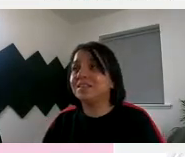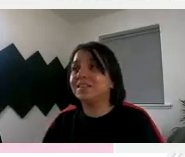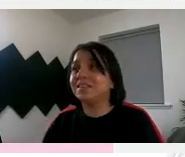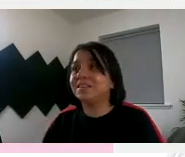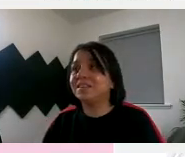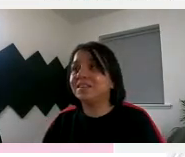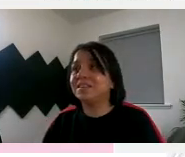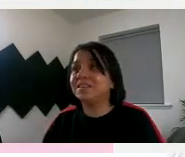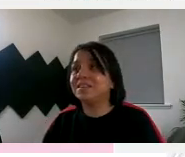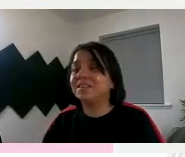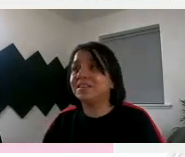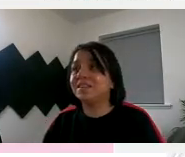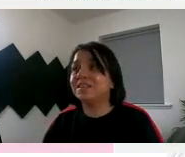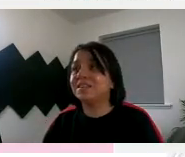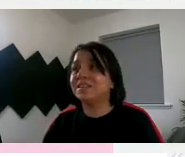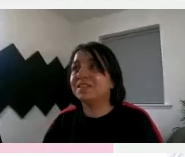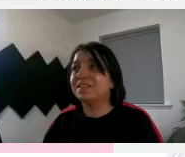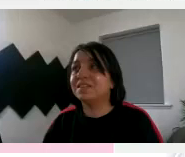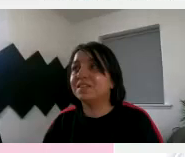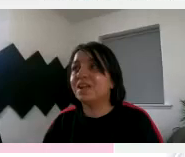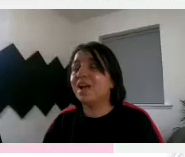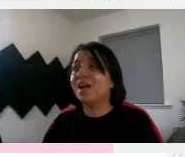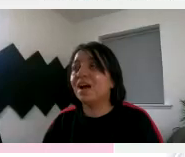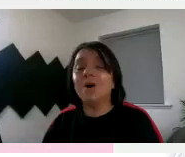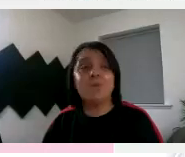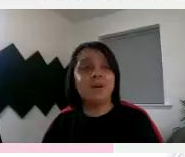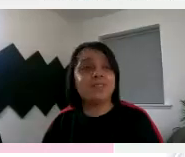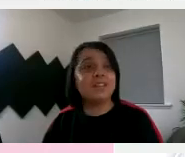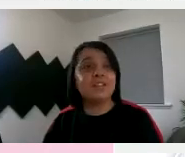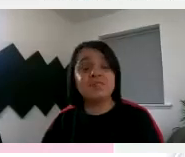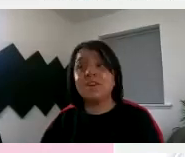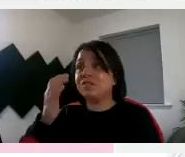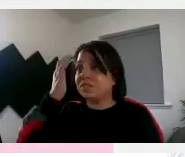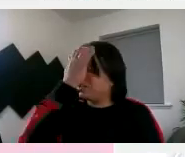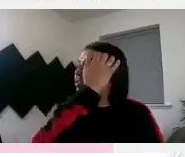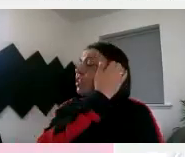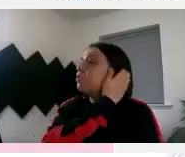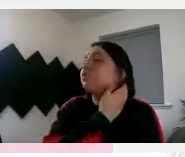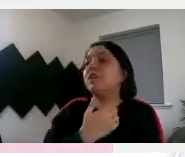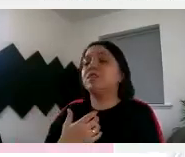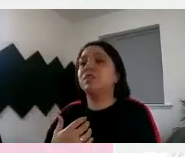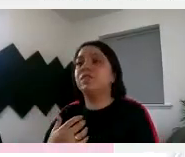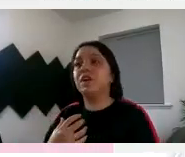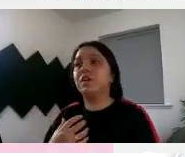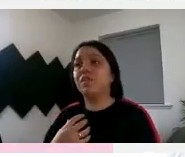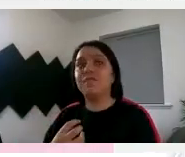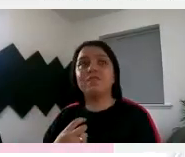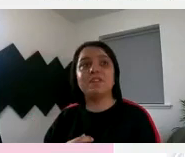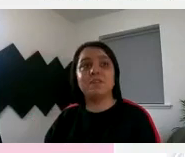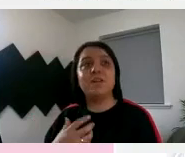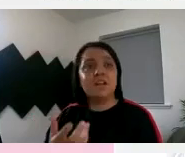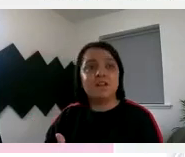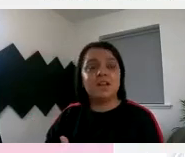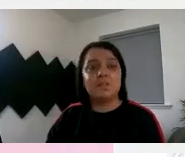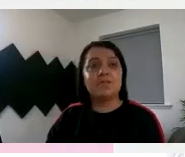day-to-day activities, we find ourselves writing the American part. Oh, wow. See, that's really interesting. Also, that's good then. So if you have to write